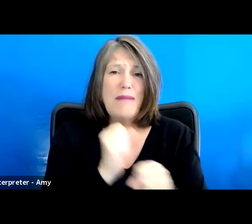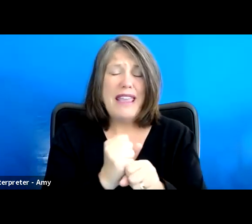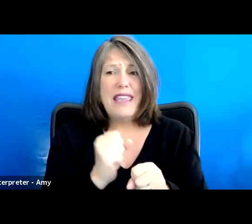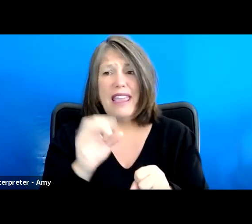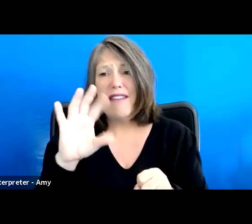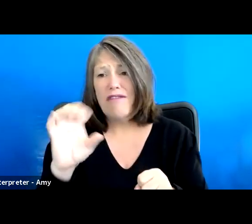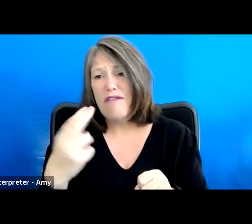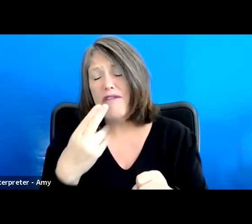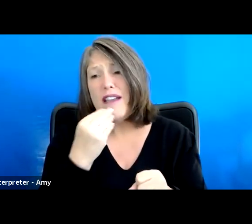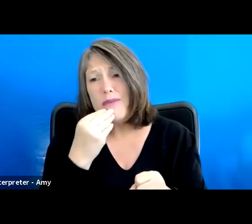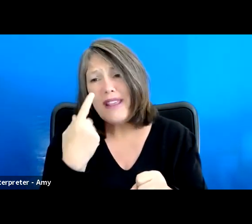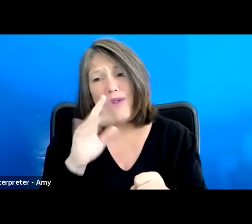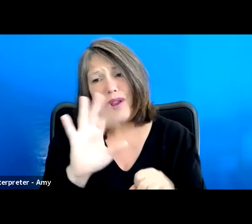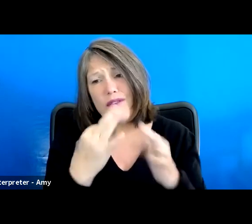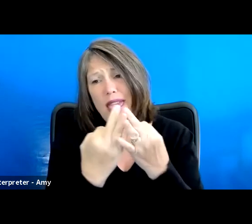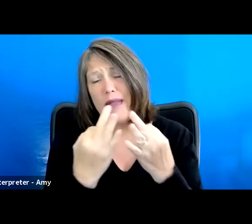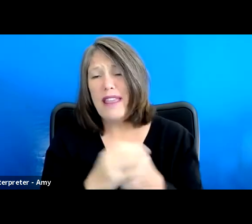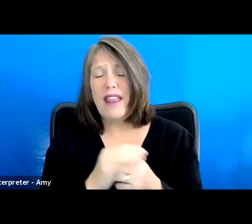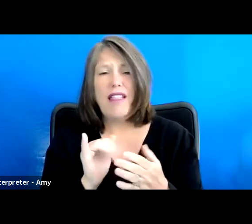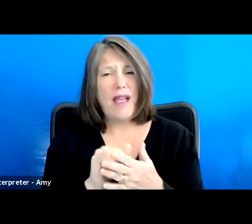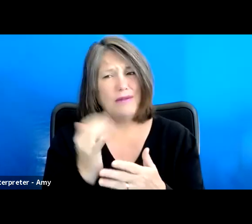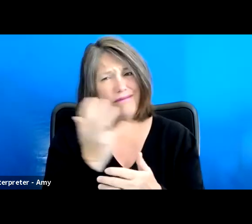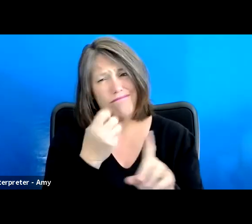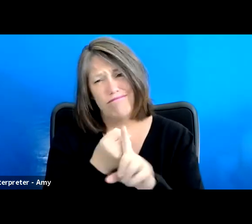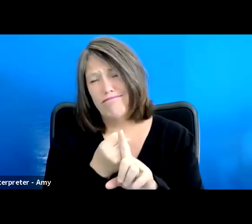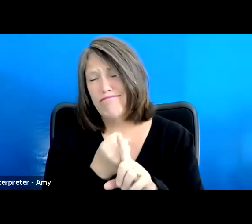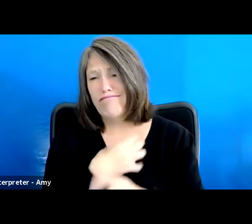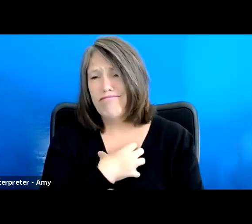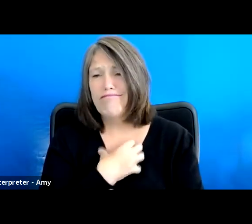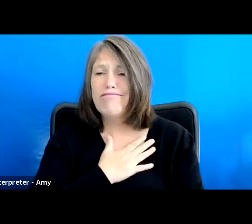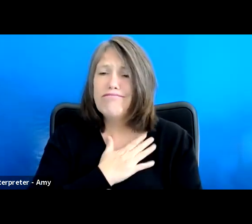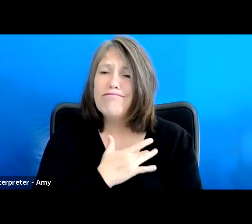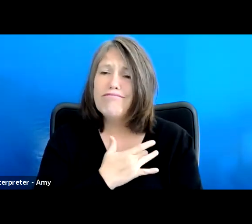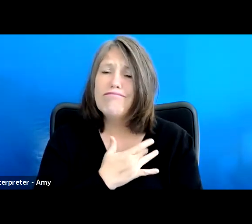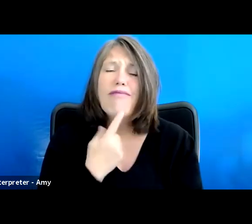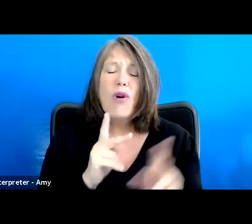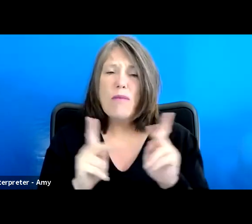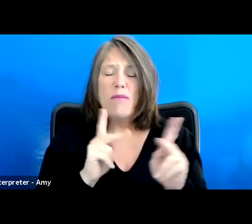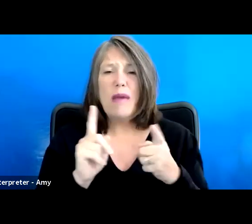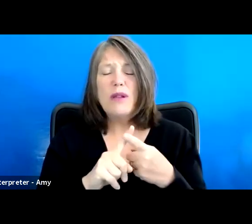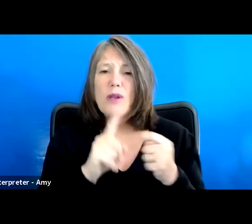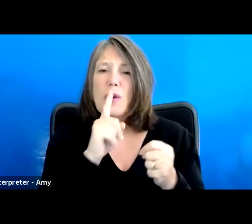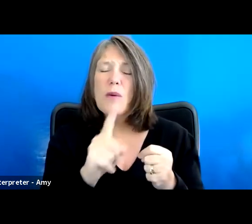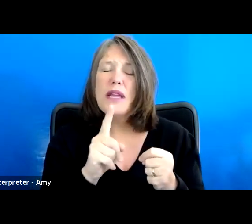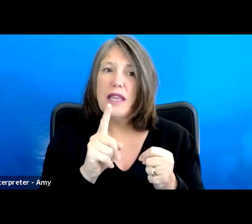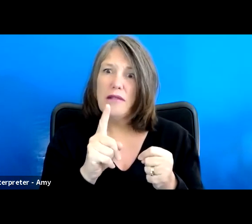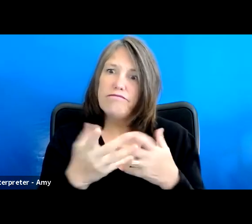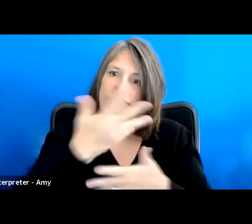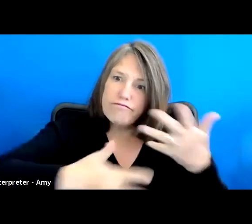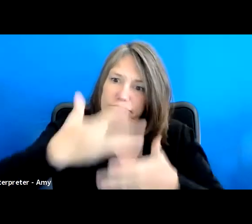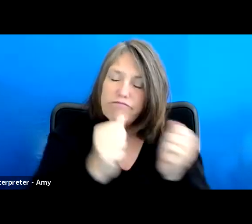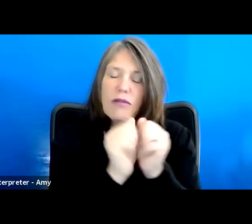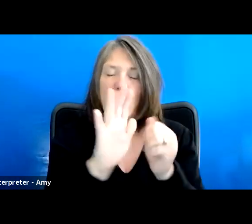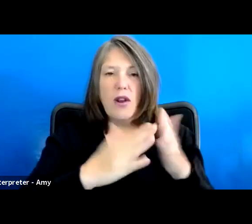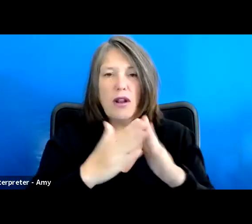meal for your family was really impactful for people to start engaging in their communities. We can